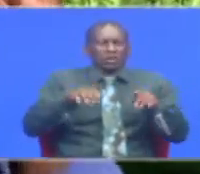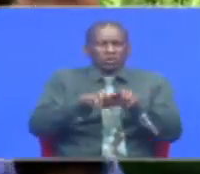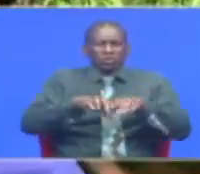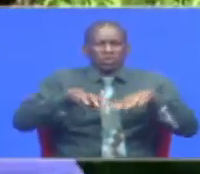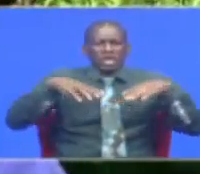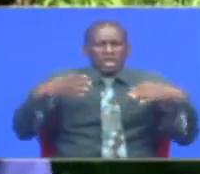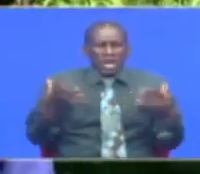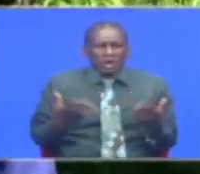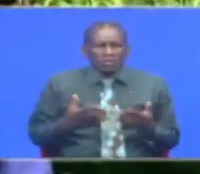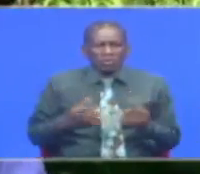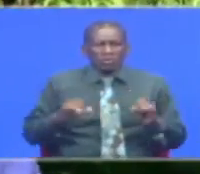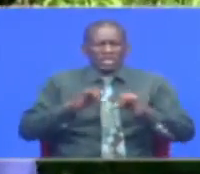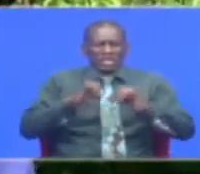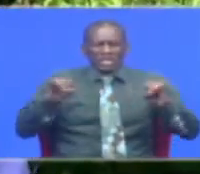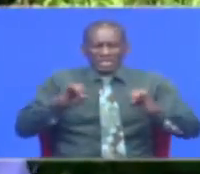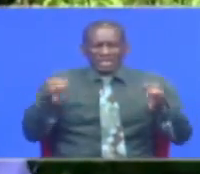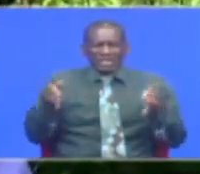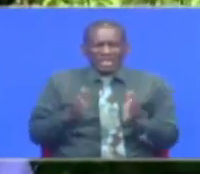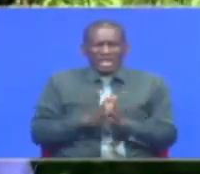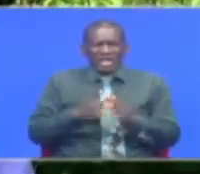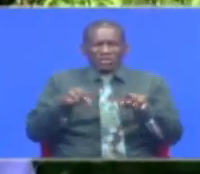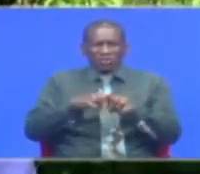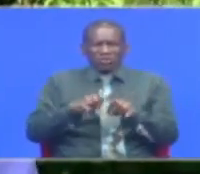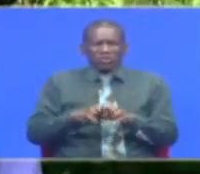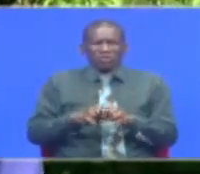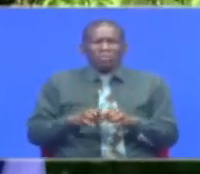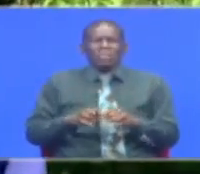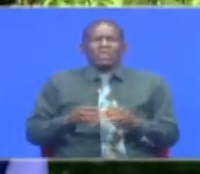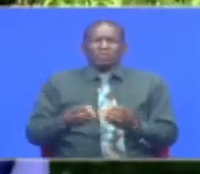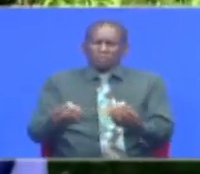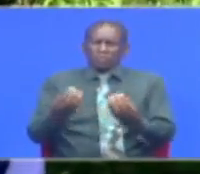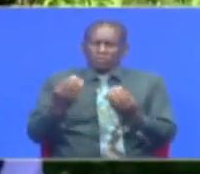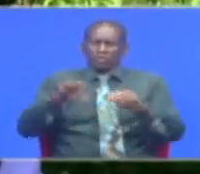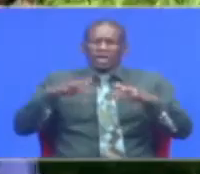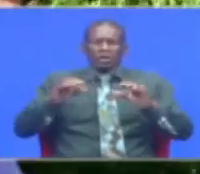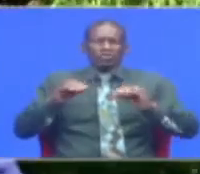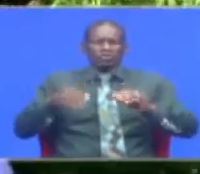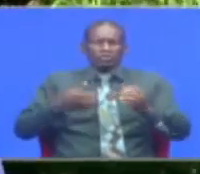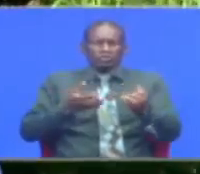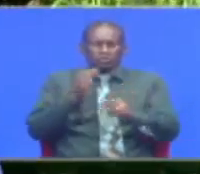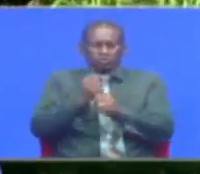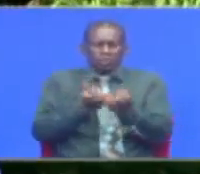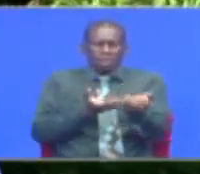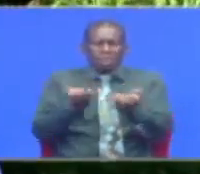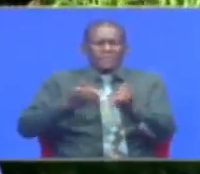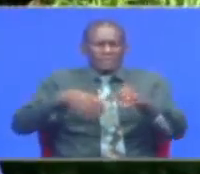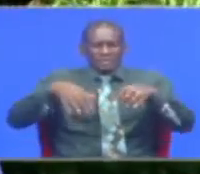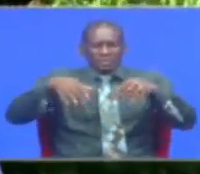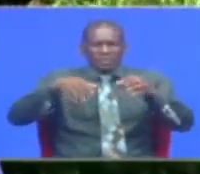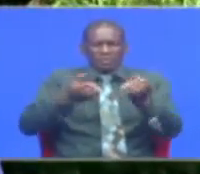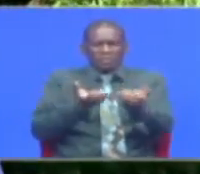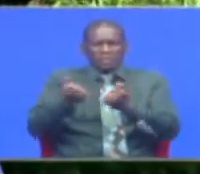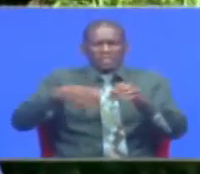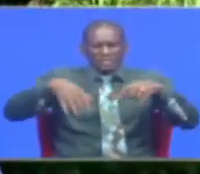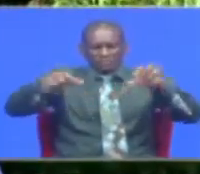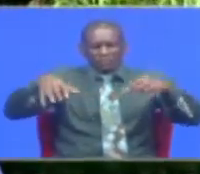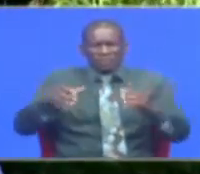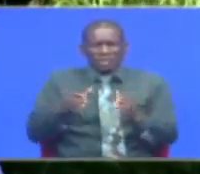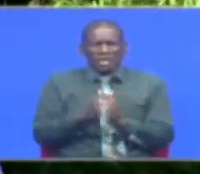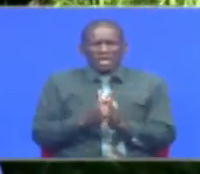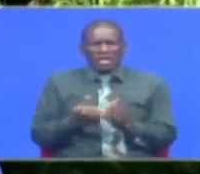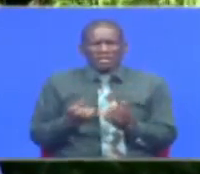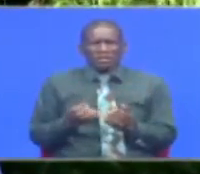mambo ya clean milk, na tena kufanya ukulima, biashara, kwa hizo ng'ombe tatu. Nikuwa nakipata average